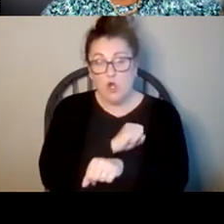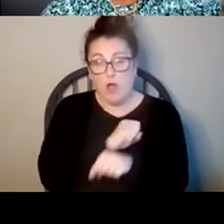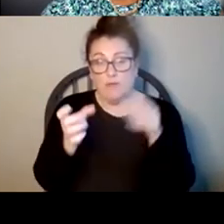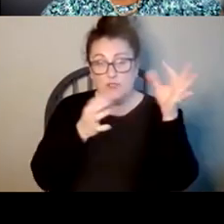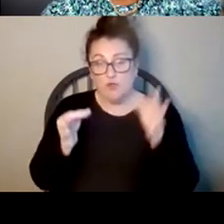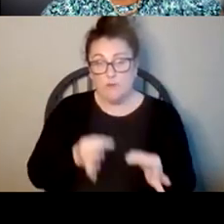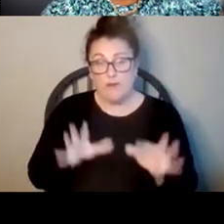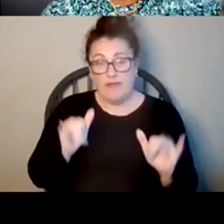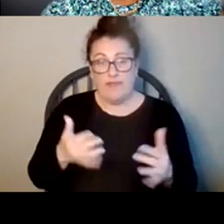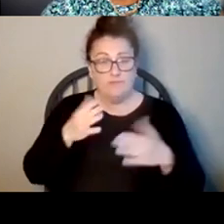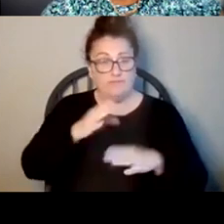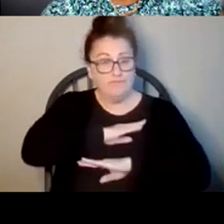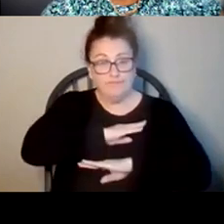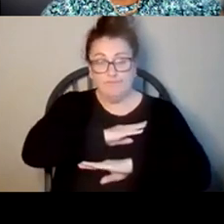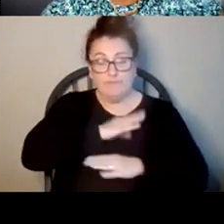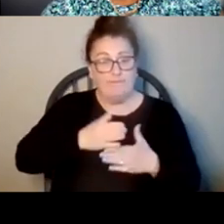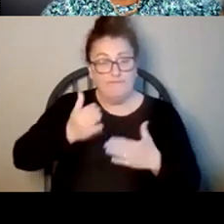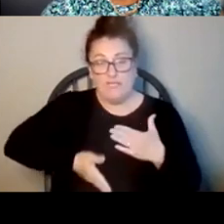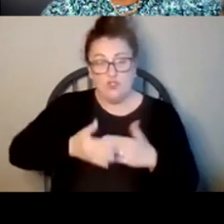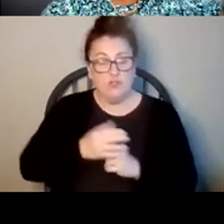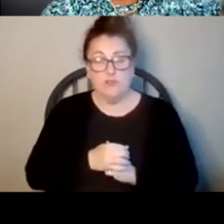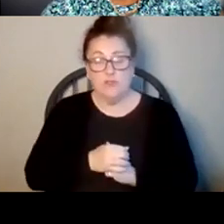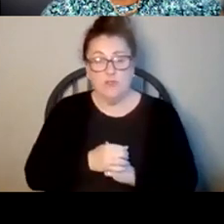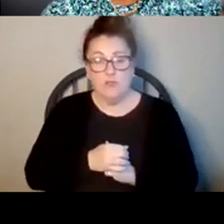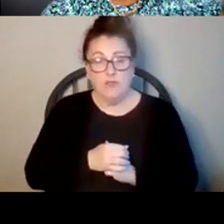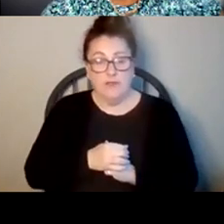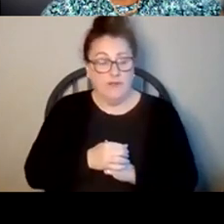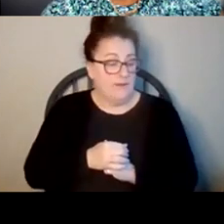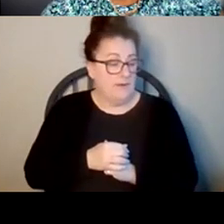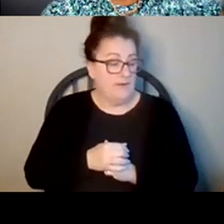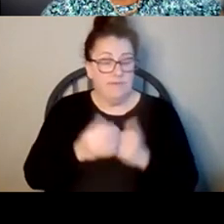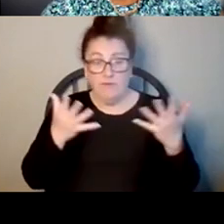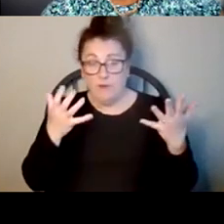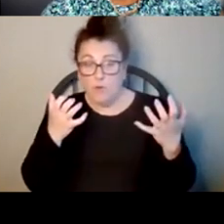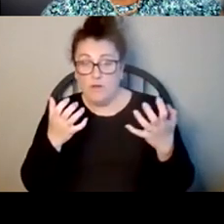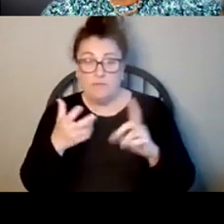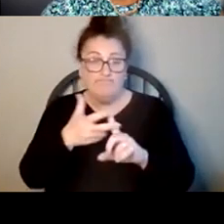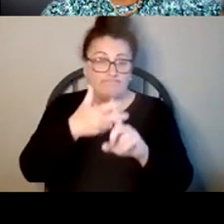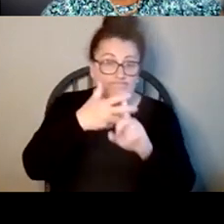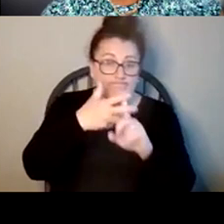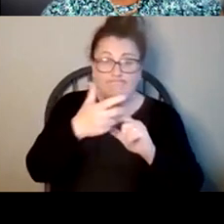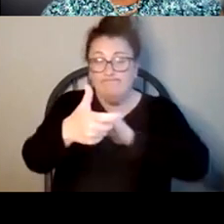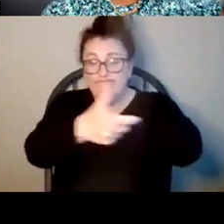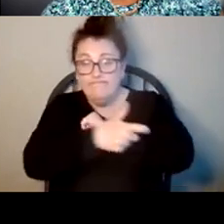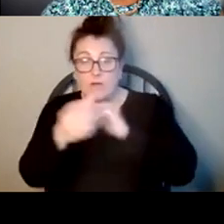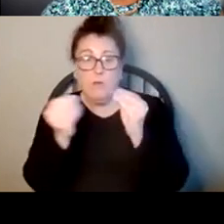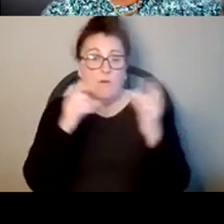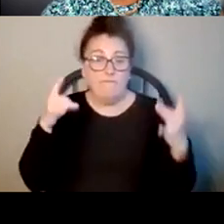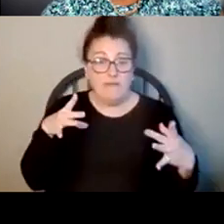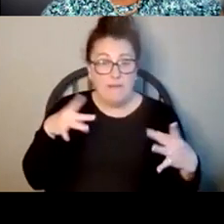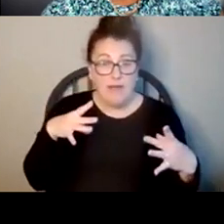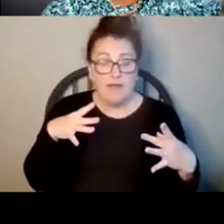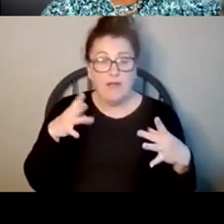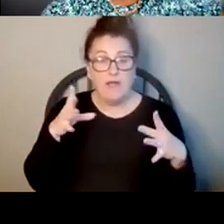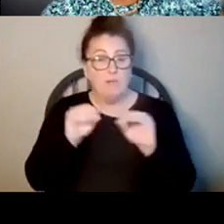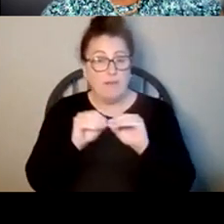been completed. I think if we want to solicit additional feedback, I think we should be very